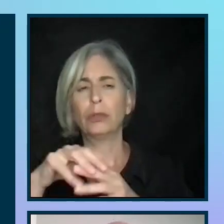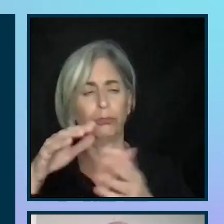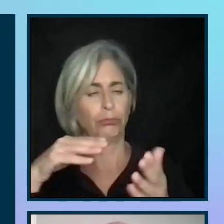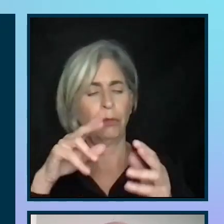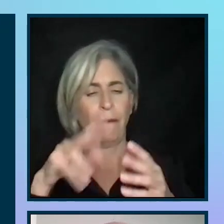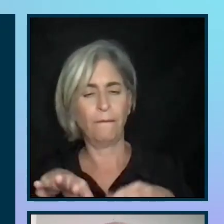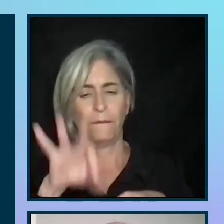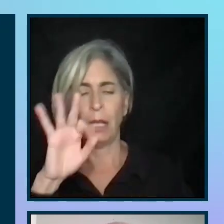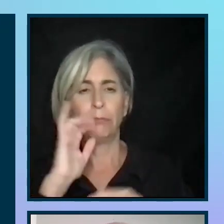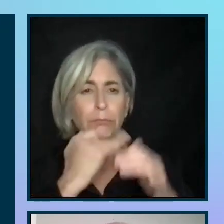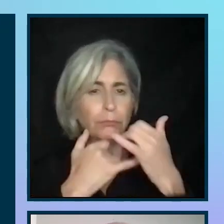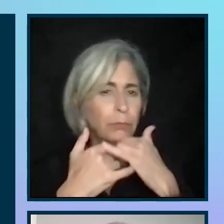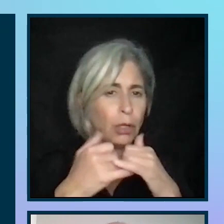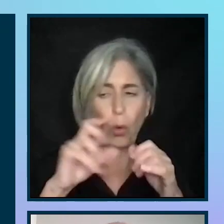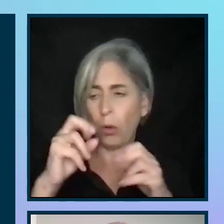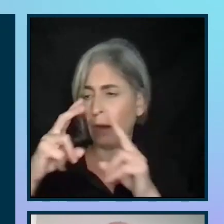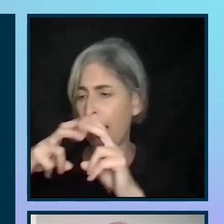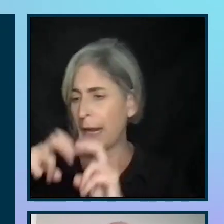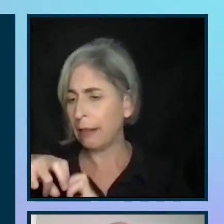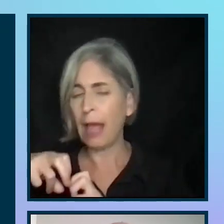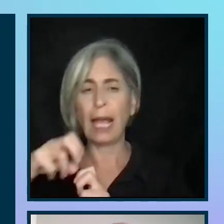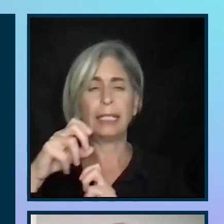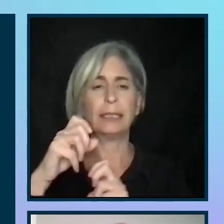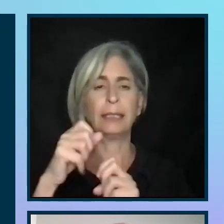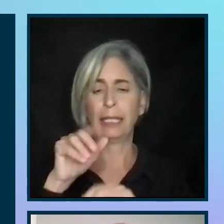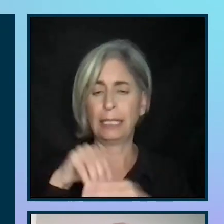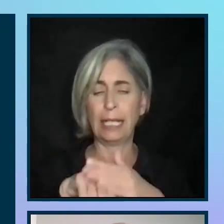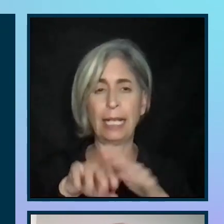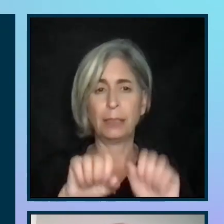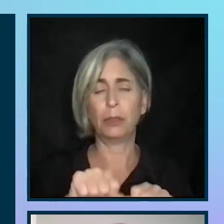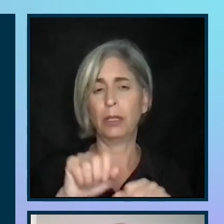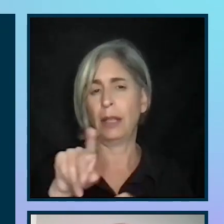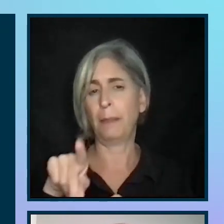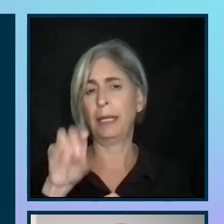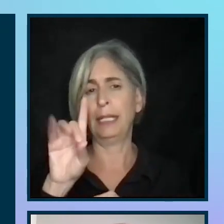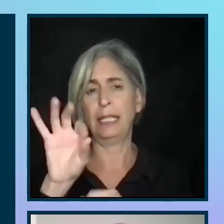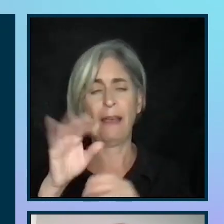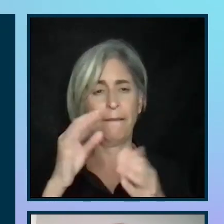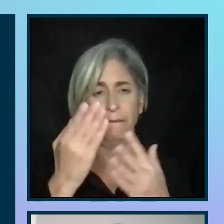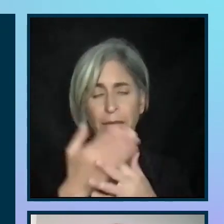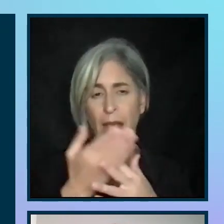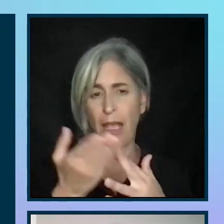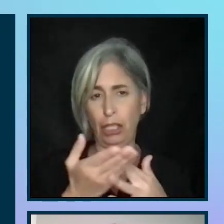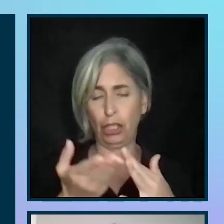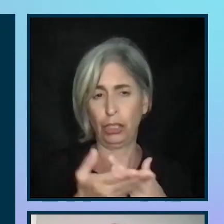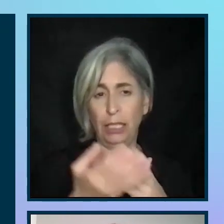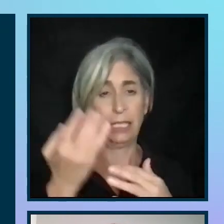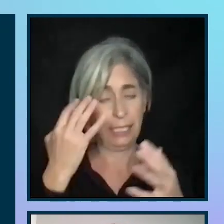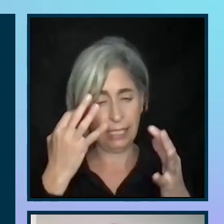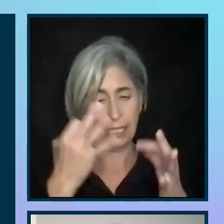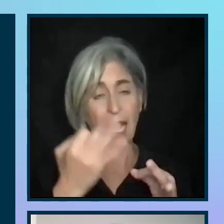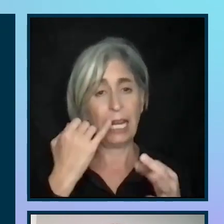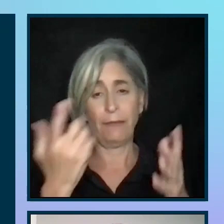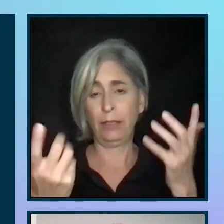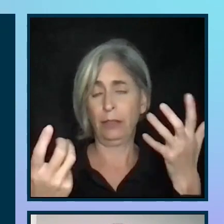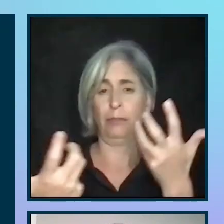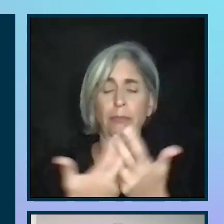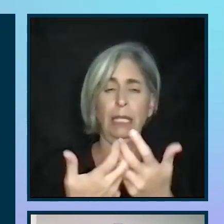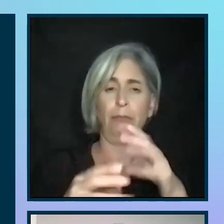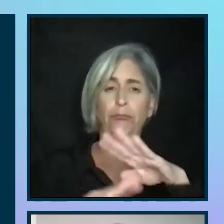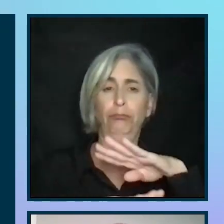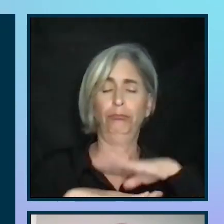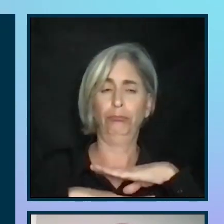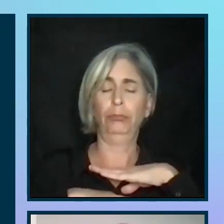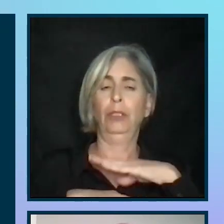able to analyze a accessible PDF file and determine whether it's meeting all the criteria for